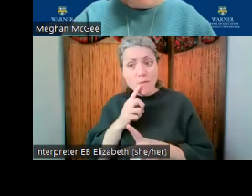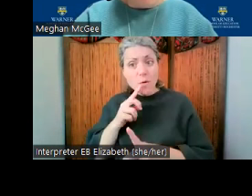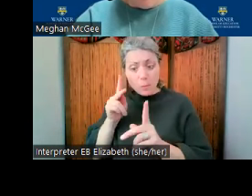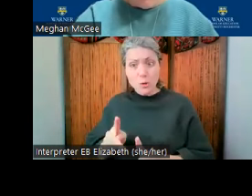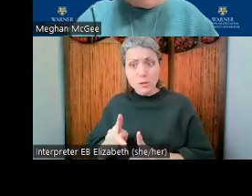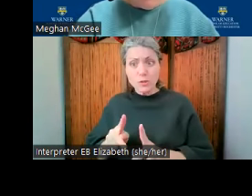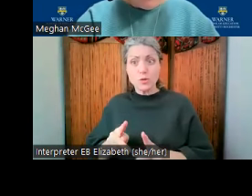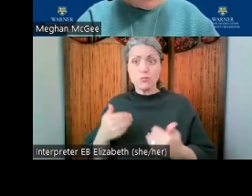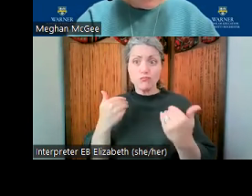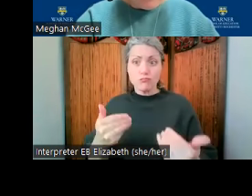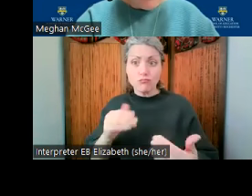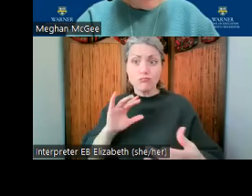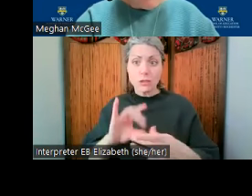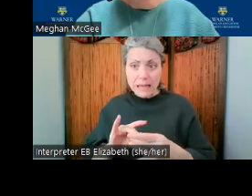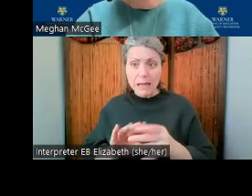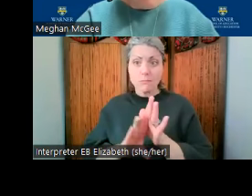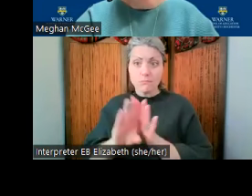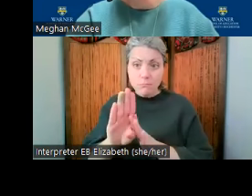experienced trauma.